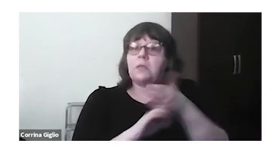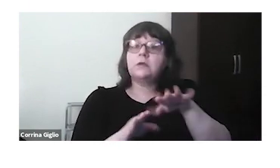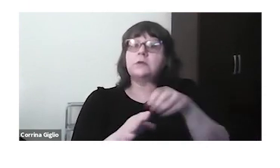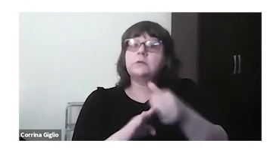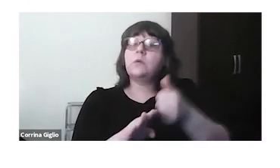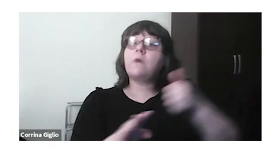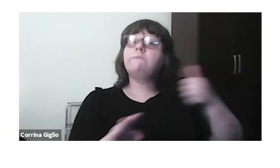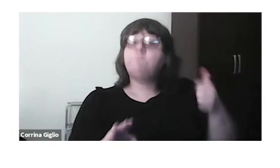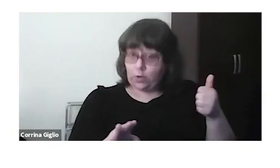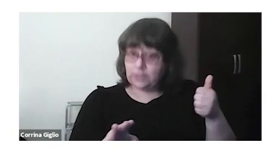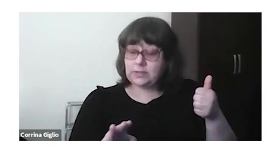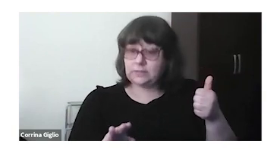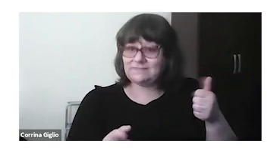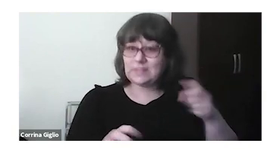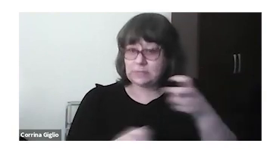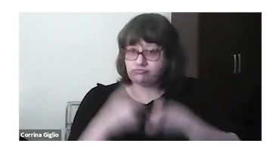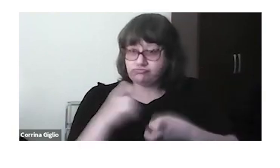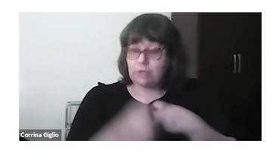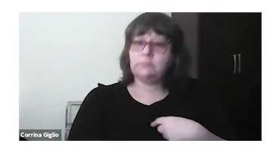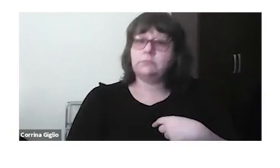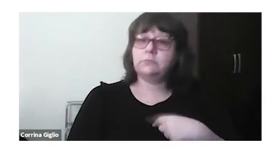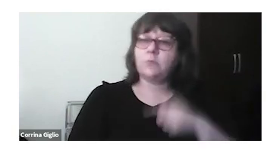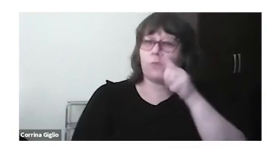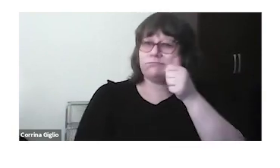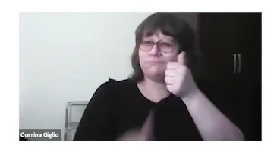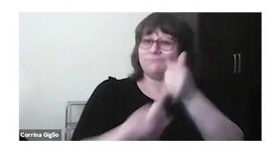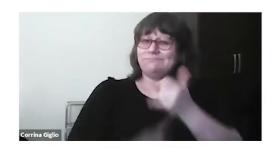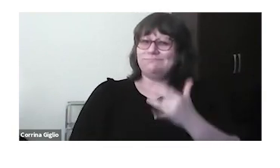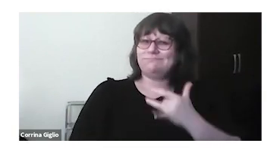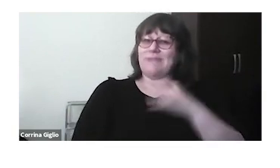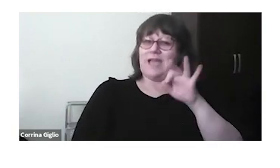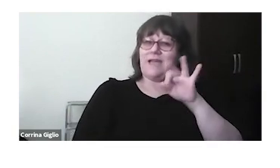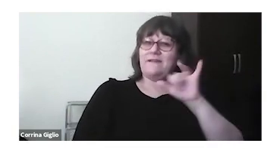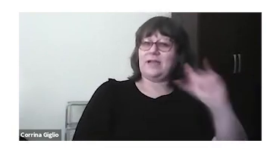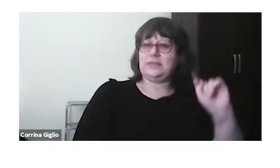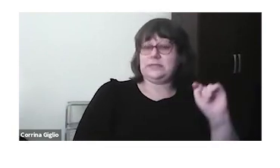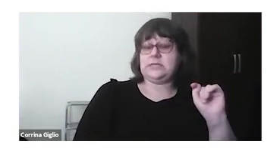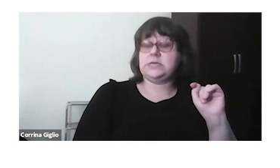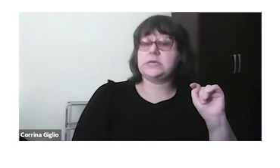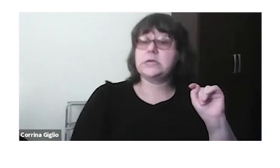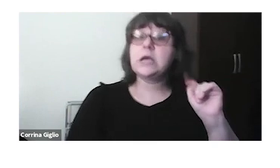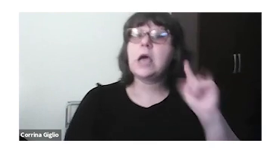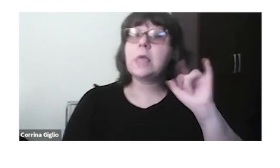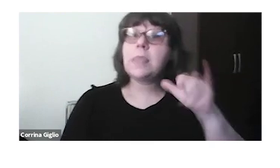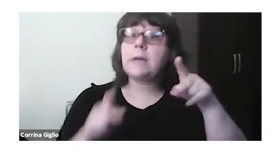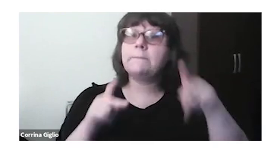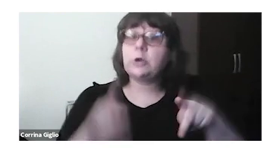And the thing that struck me about the FIT fashion show is that there actually was a Black model in that show who was